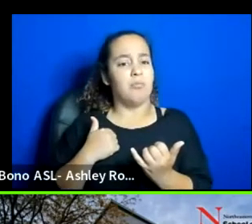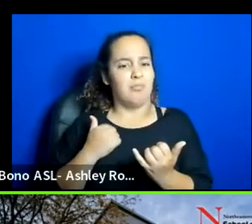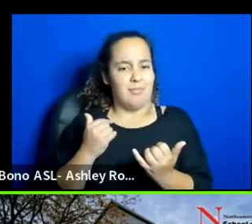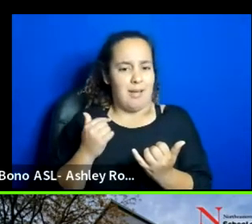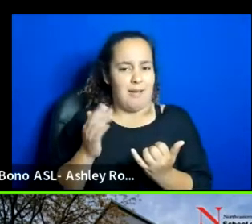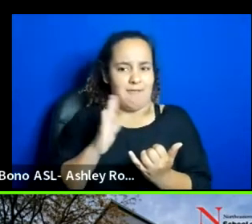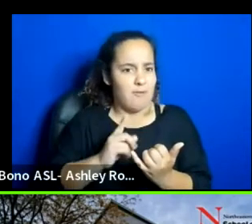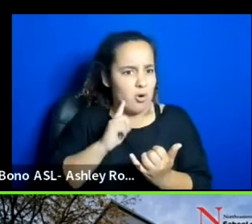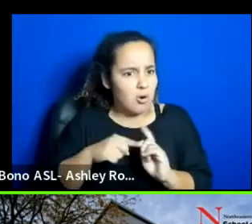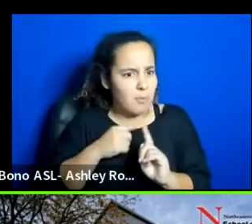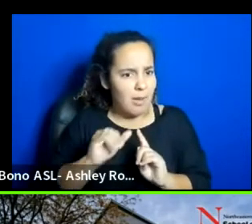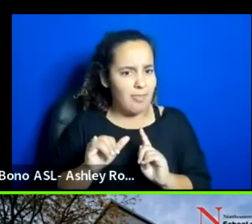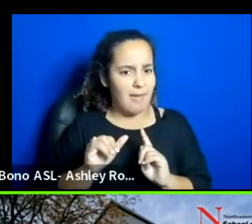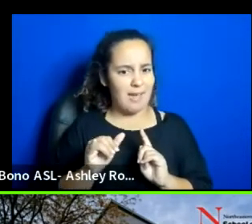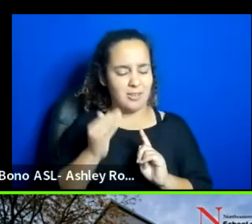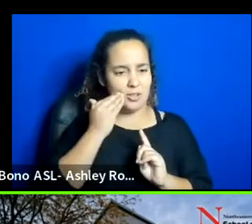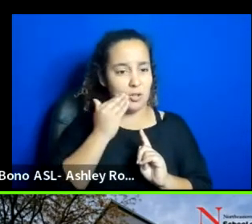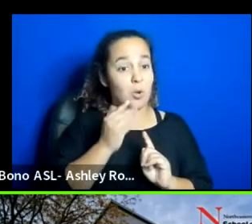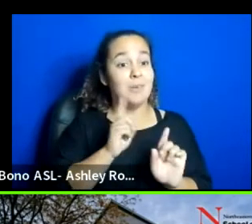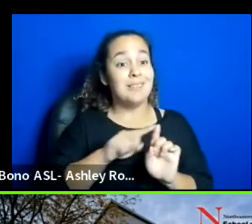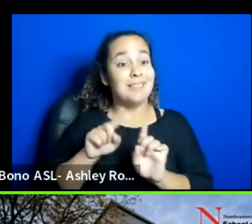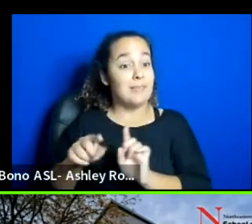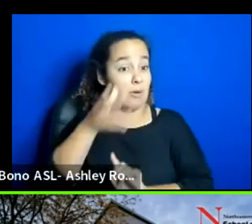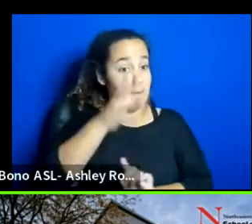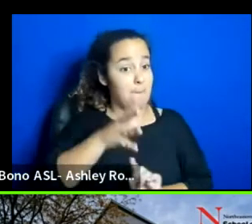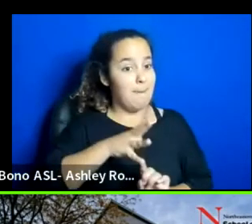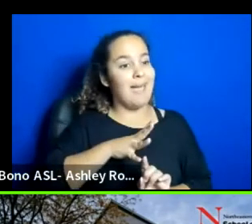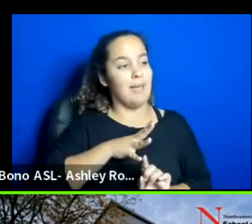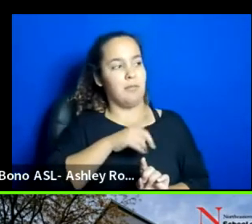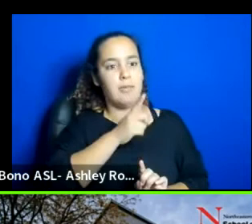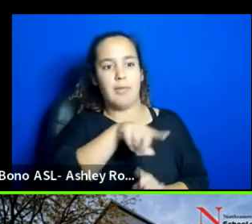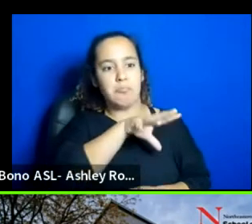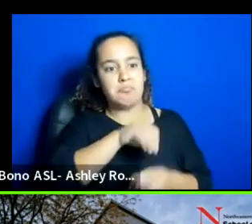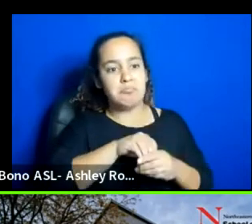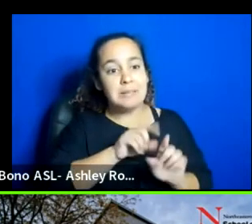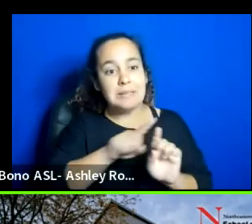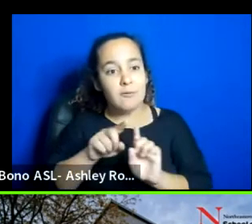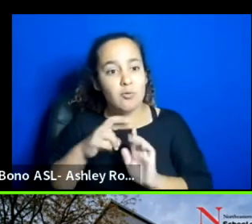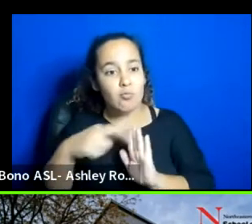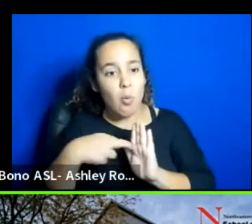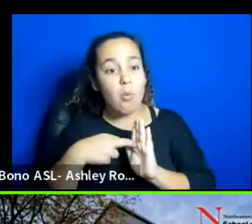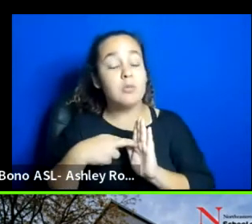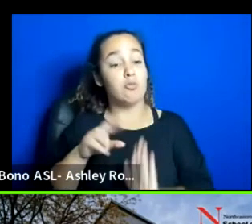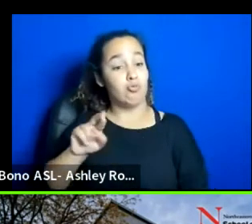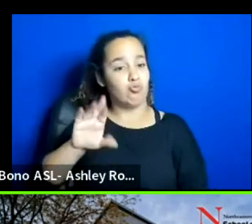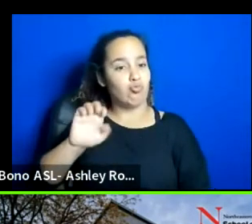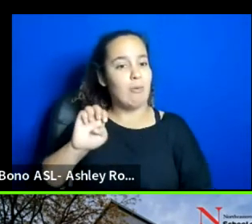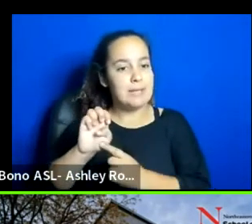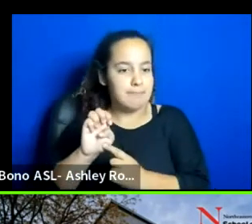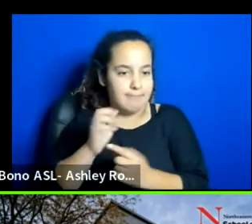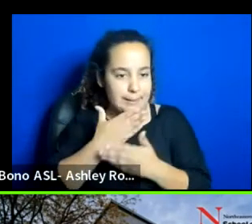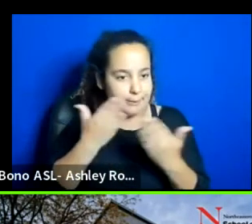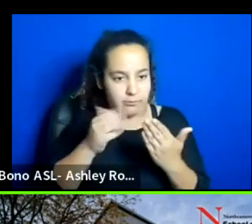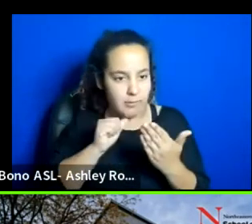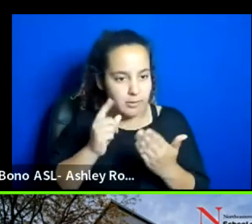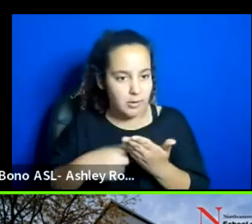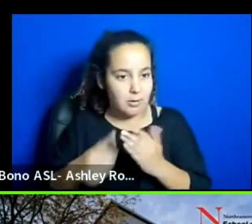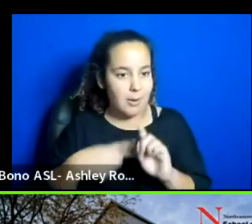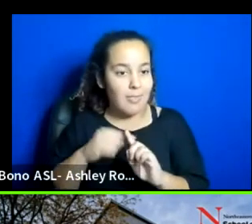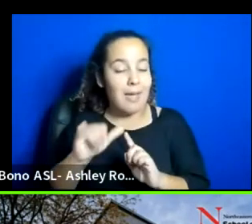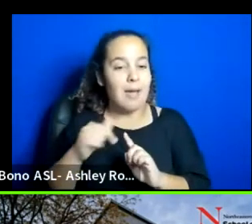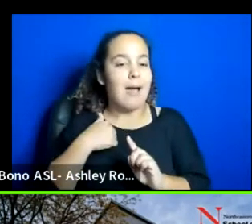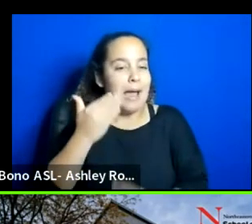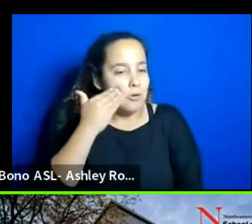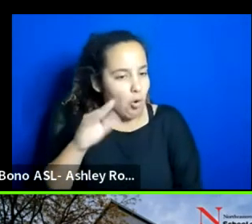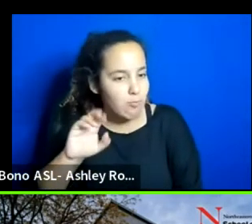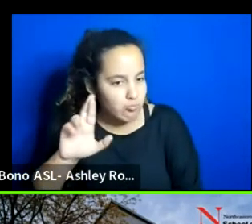all about different men in different roles. And race, of course, is simply absent from the book when we all know, and I know Brent